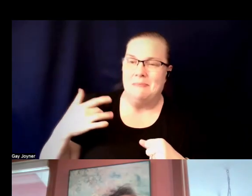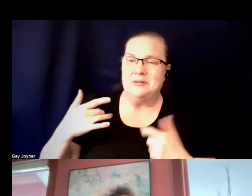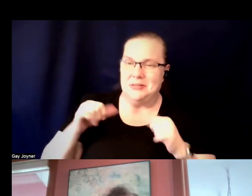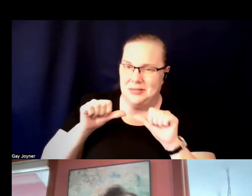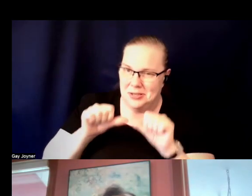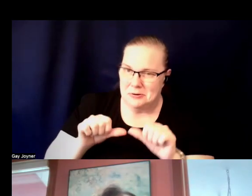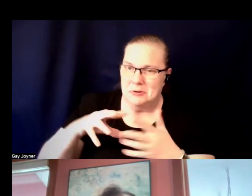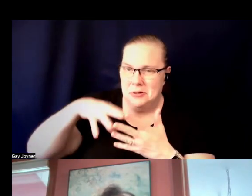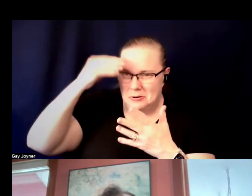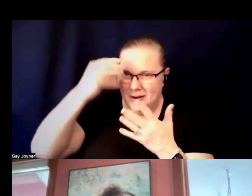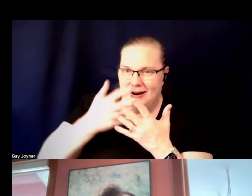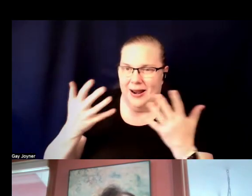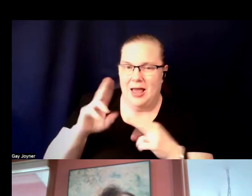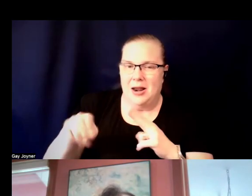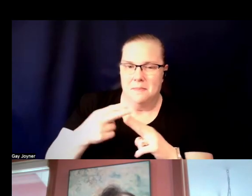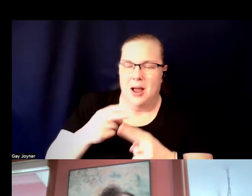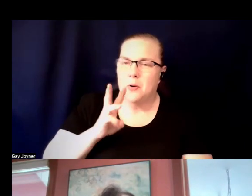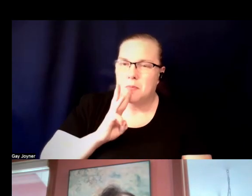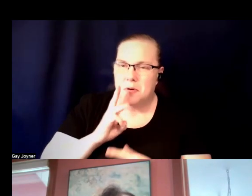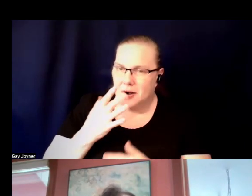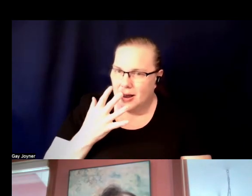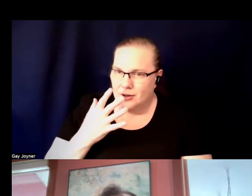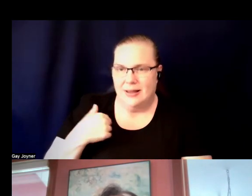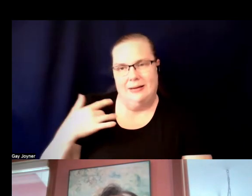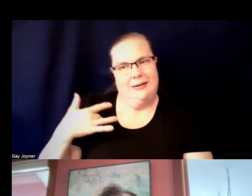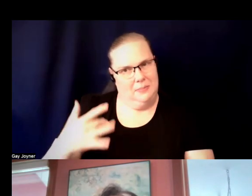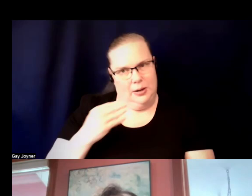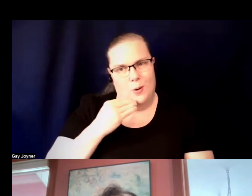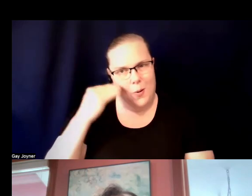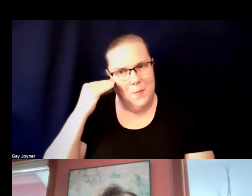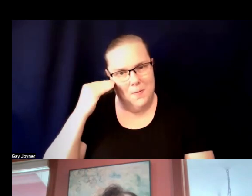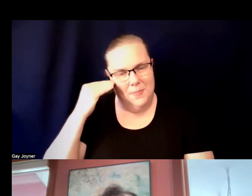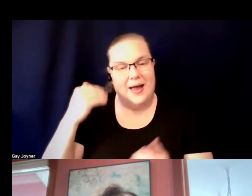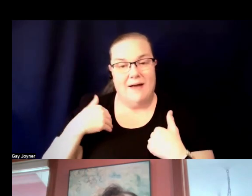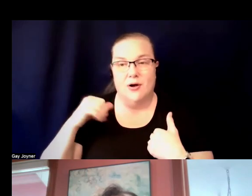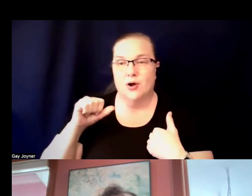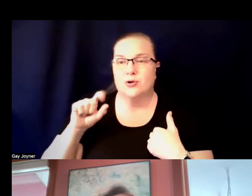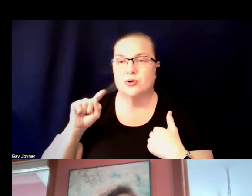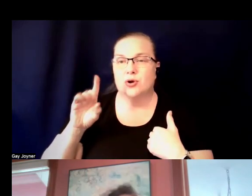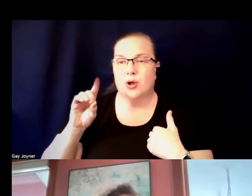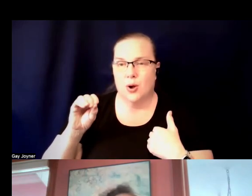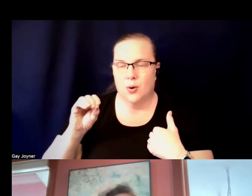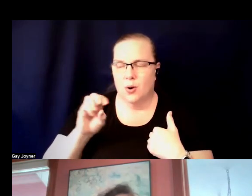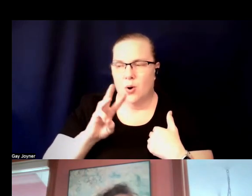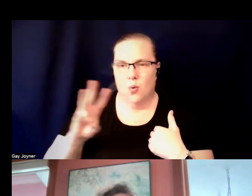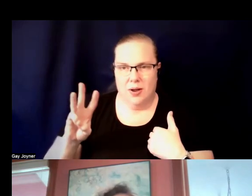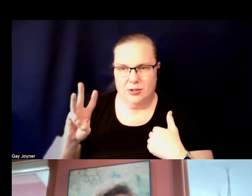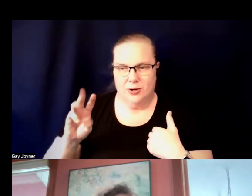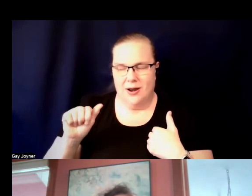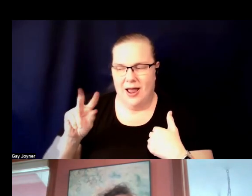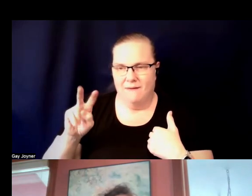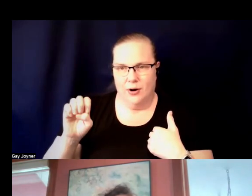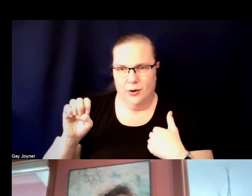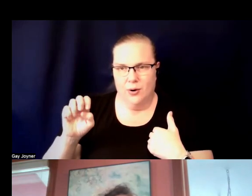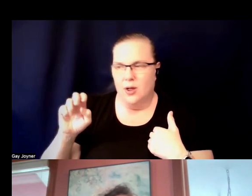about watercolors. You know, I usually do that at home. I have a studio at Weston Avenue Studios in Lowell, Mhm. and which is